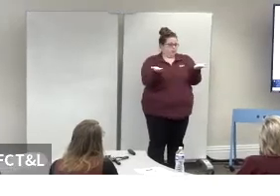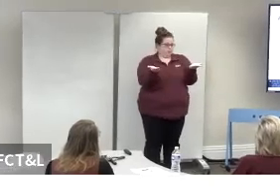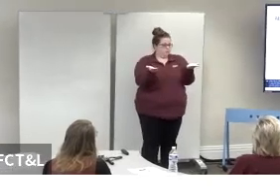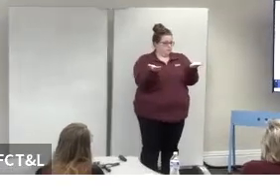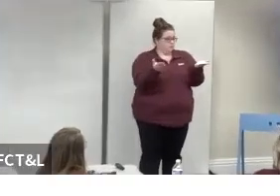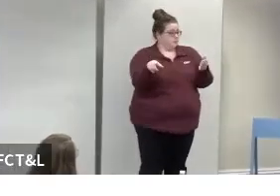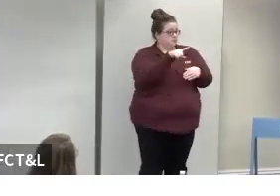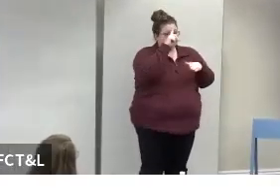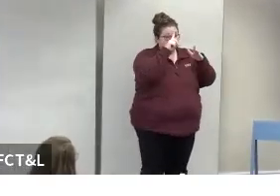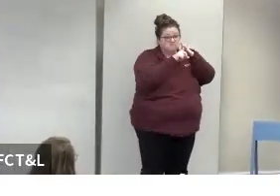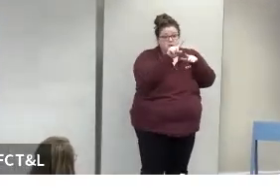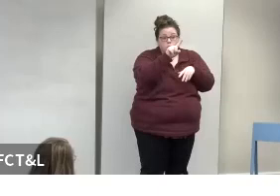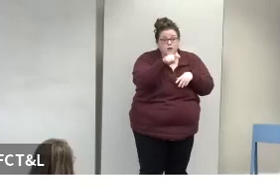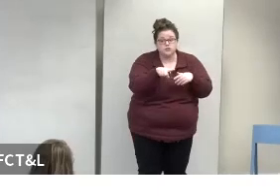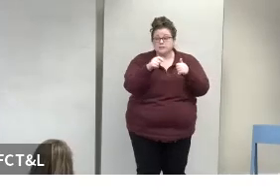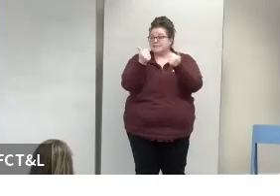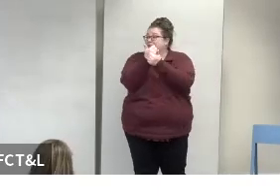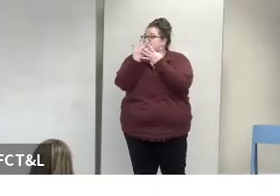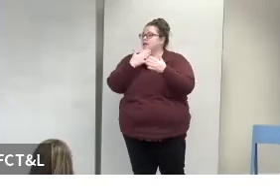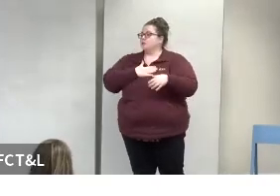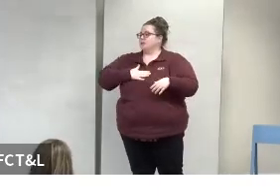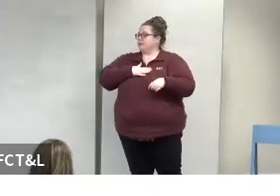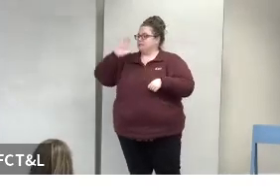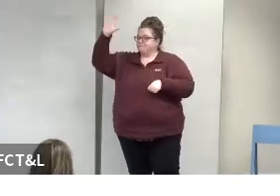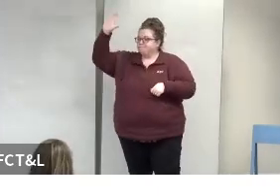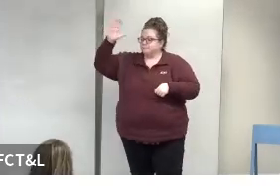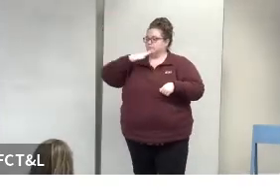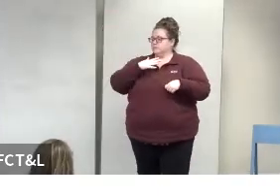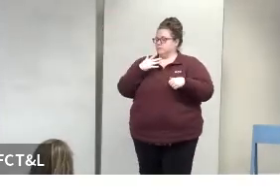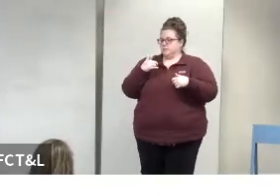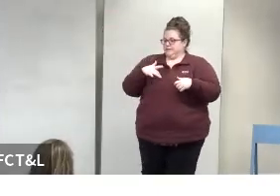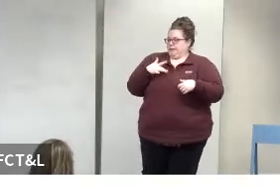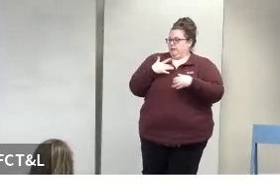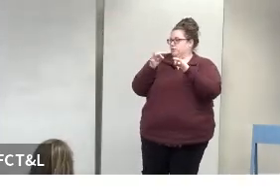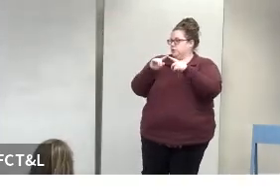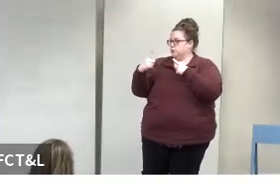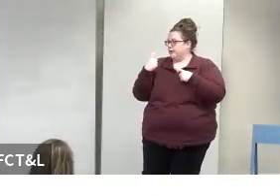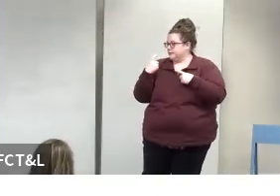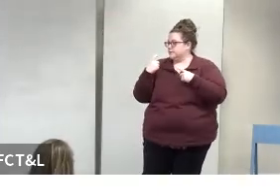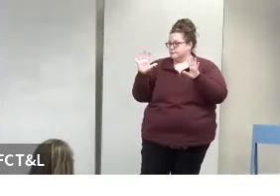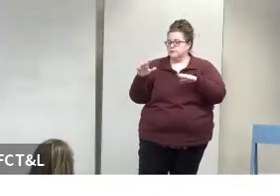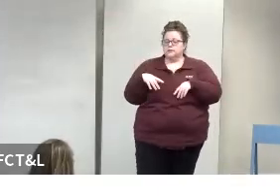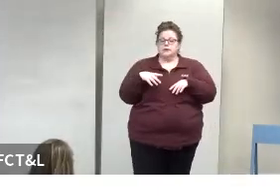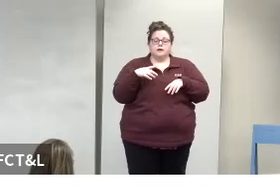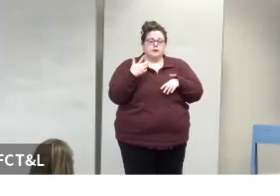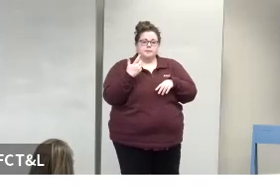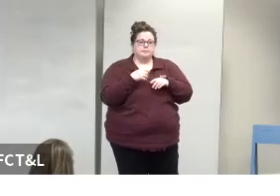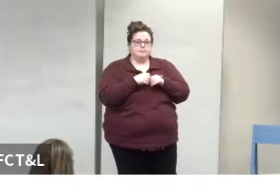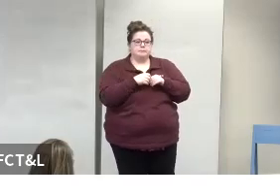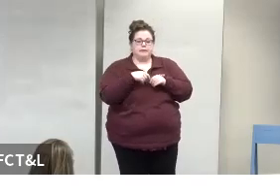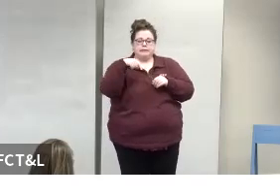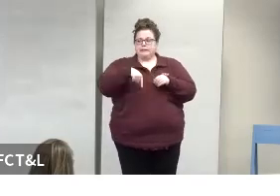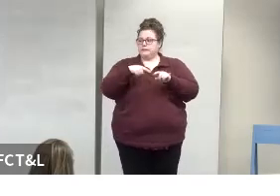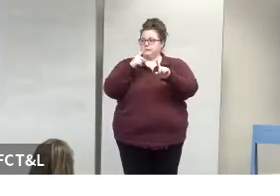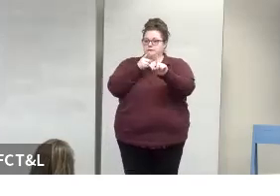interactive. And I want to let you know I'm an open book. If any question or any comments come to mind, please participate and ask.